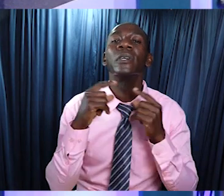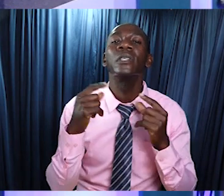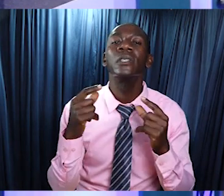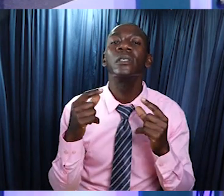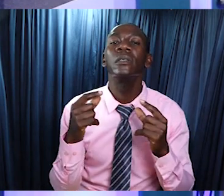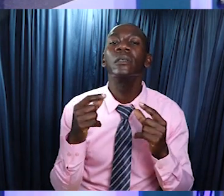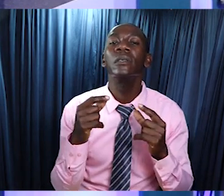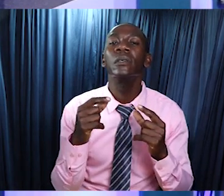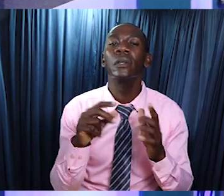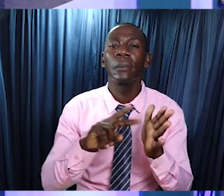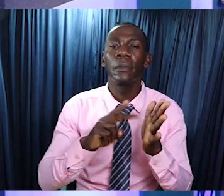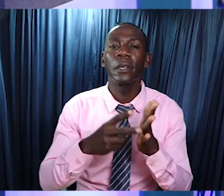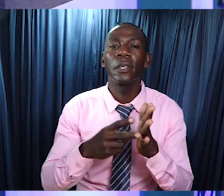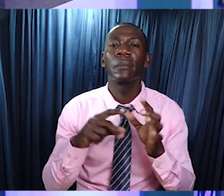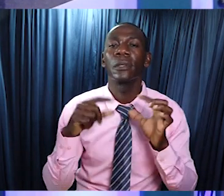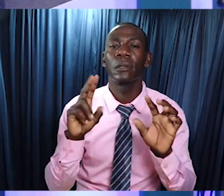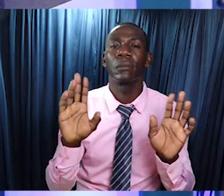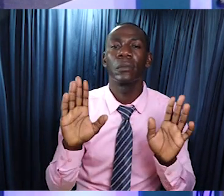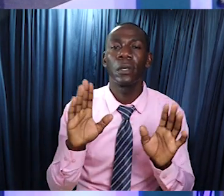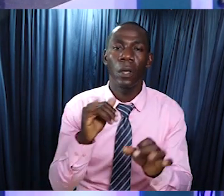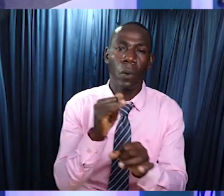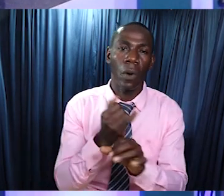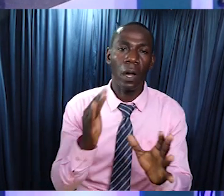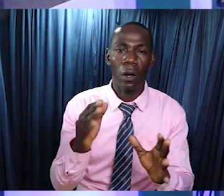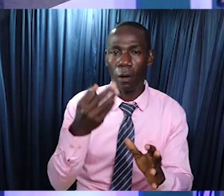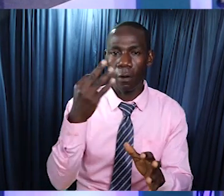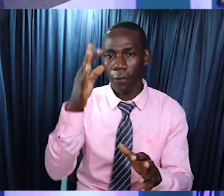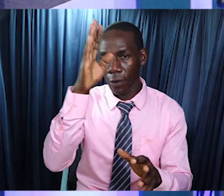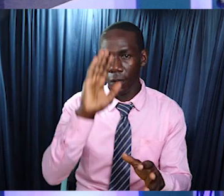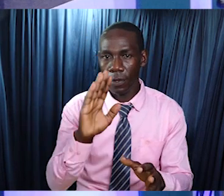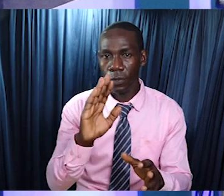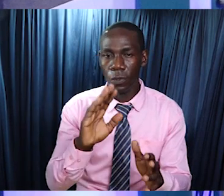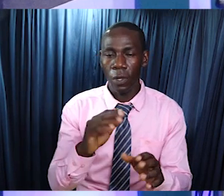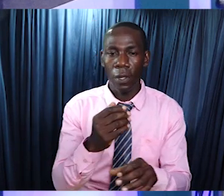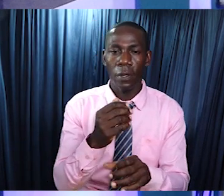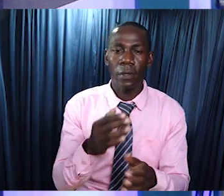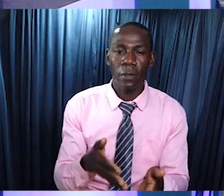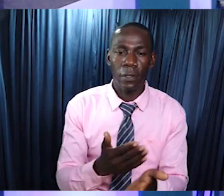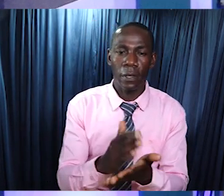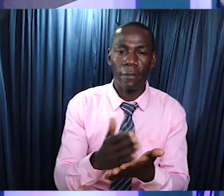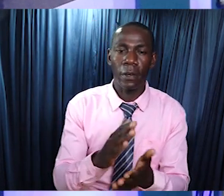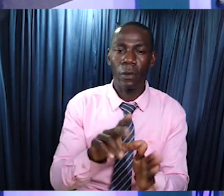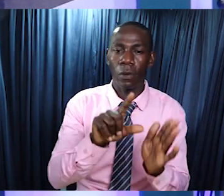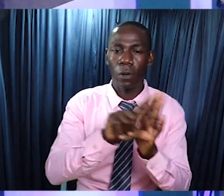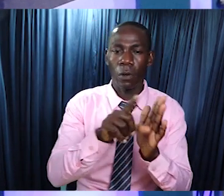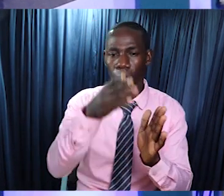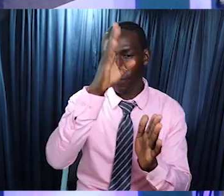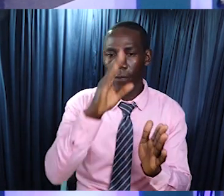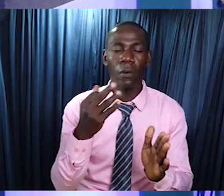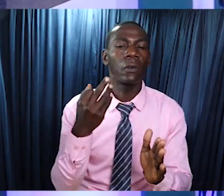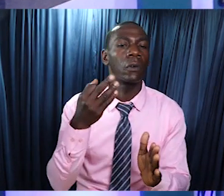mean preachers. Mtumishi ni mtu. A servant is one. Itumikia sheria ya Bwana. Who is serving the law of the Lord